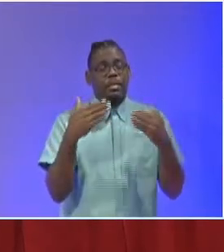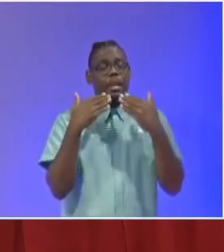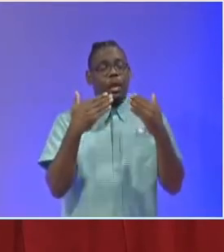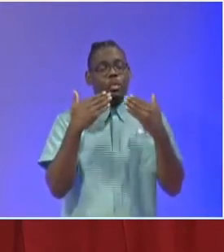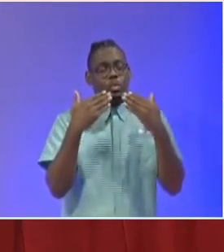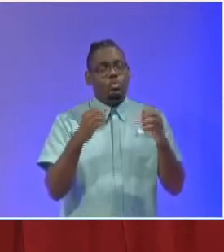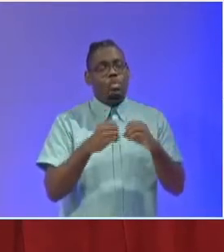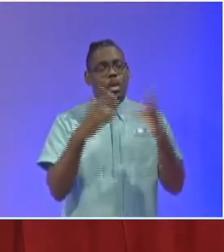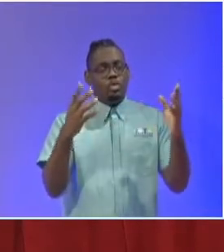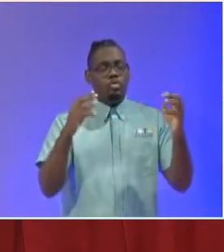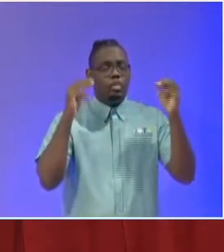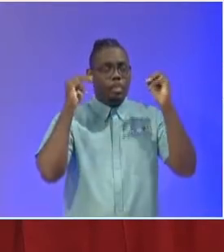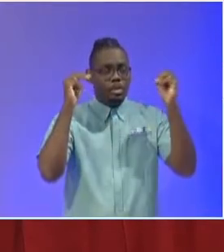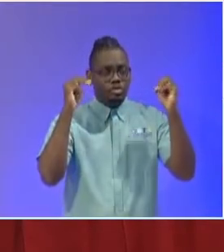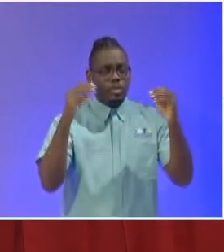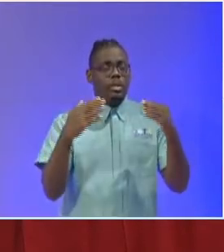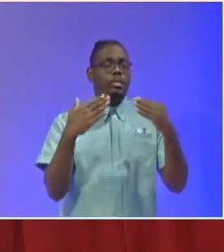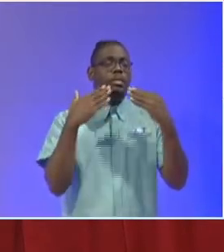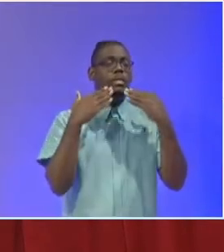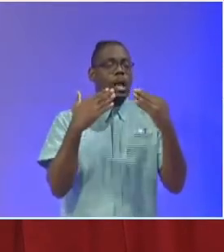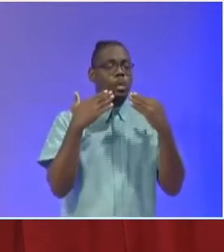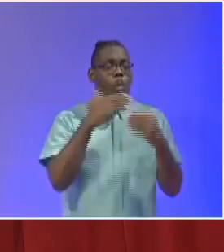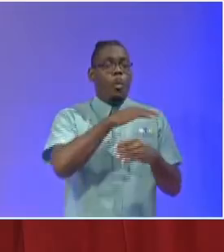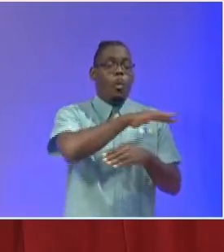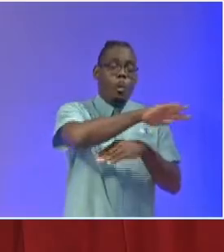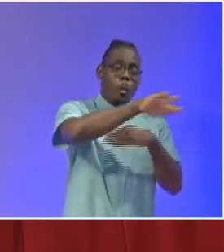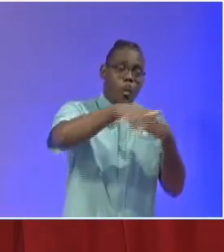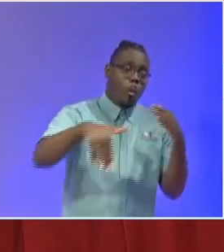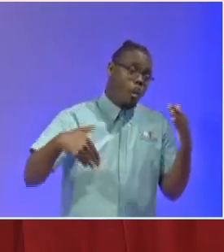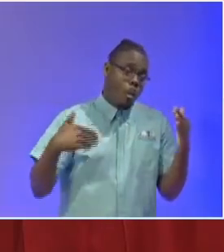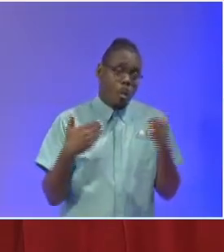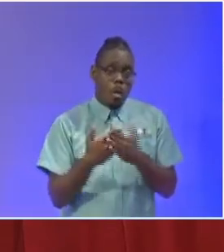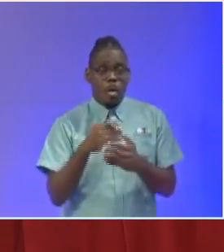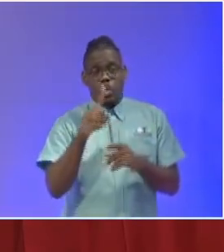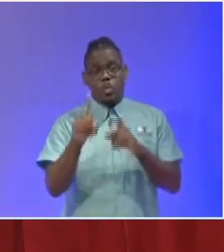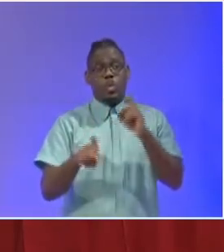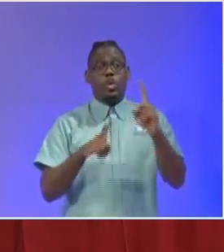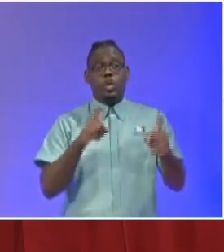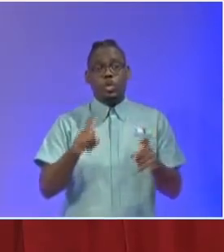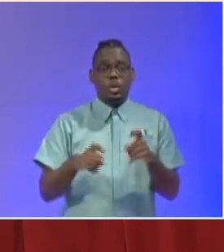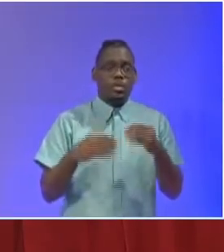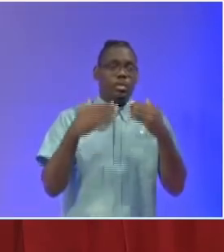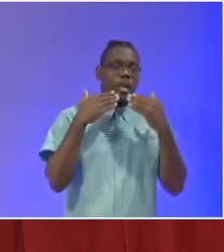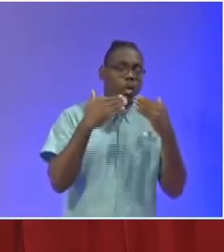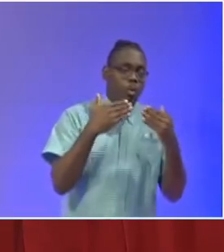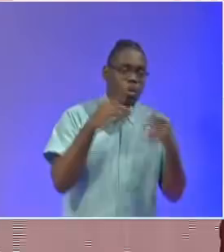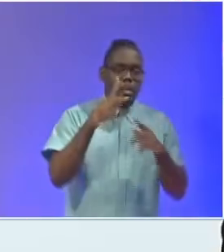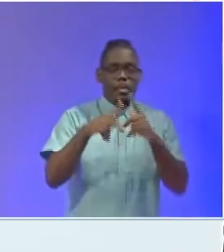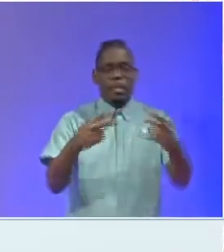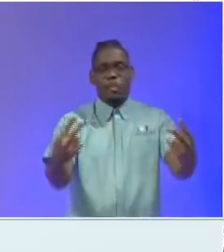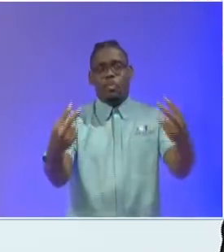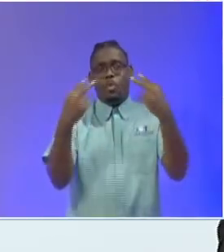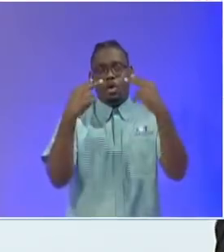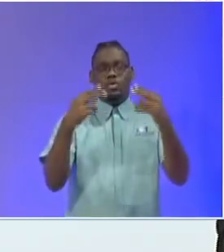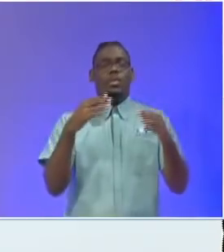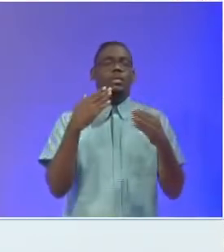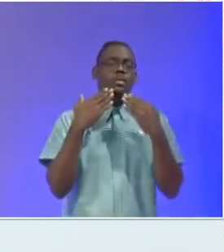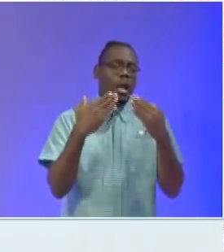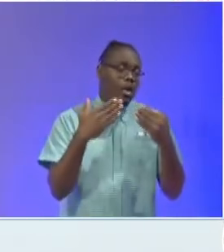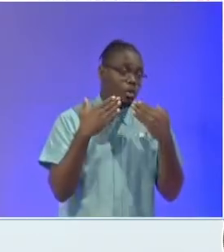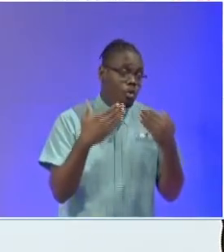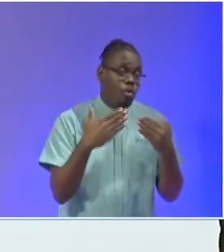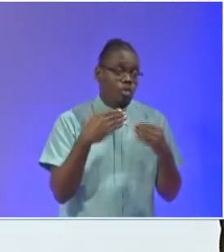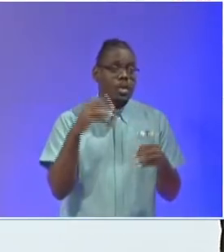media, presenters, and you, the listening and viewing public, for participating with us today. And if you haven't gotten